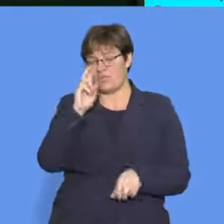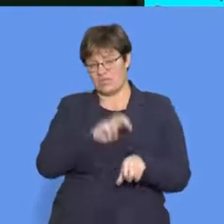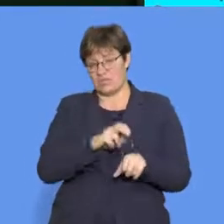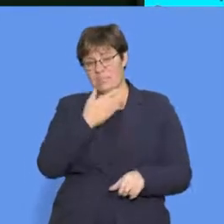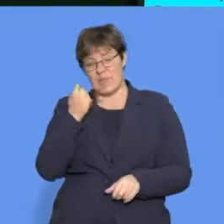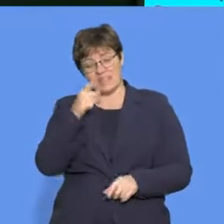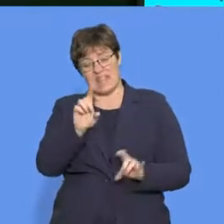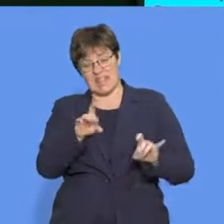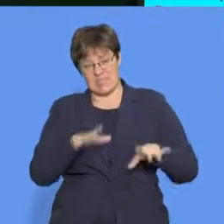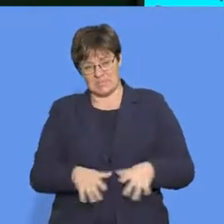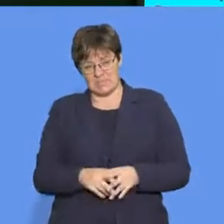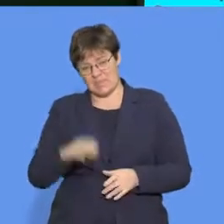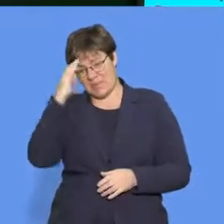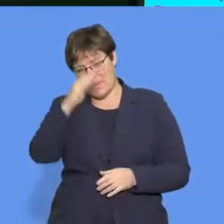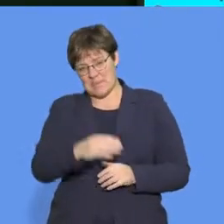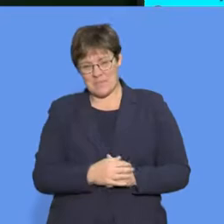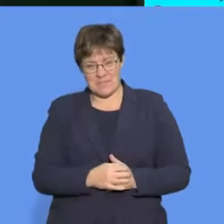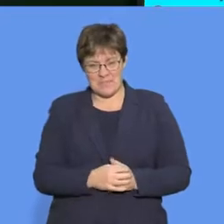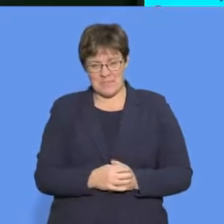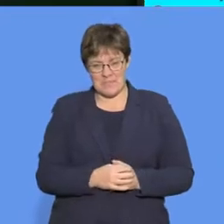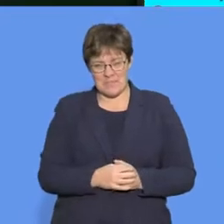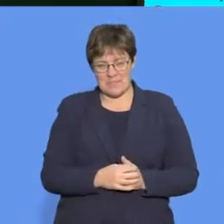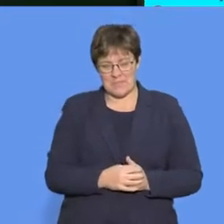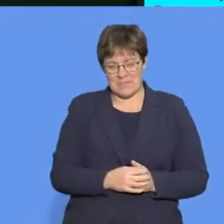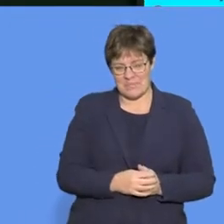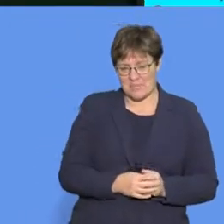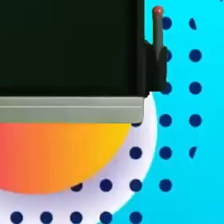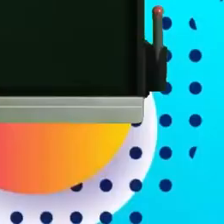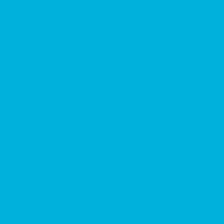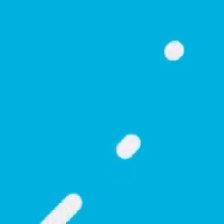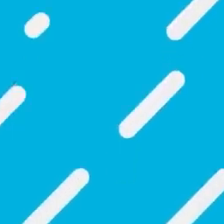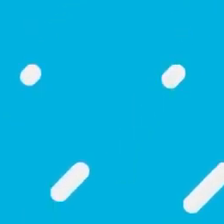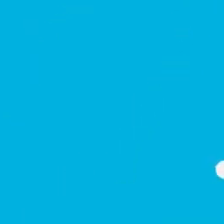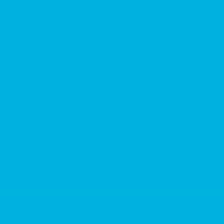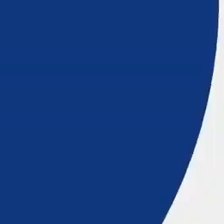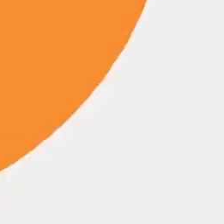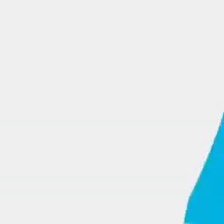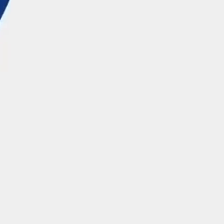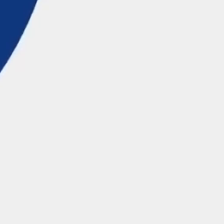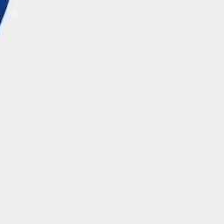hard, and I wish you the best for your tests and exams. Bye for now.